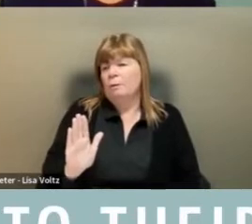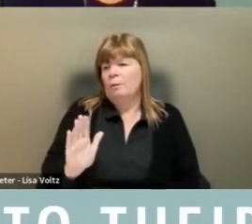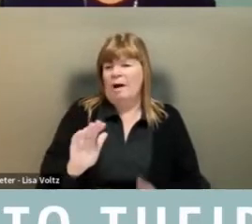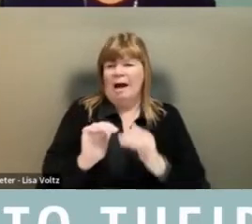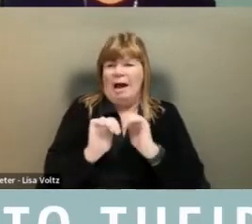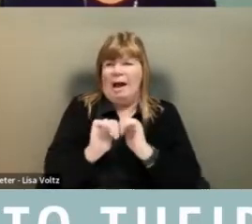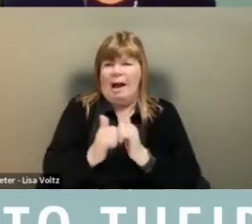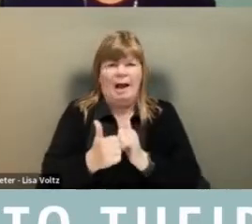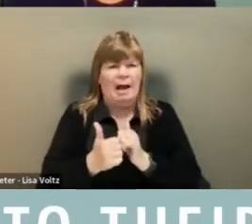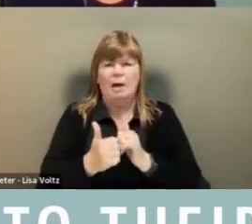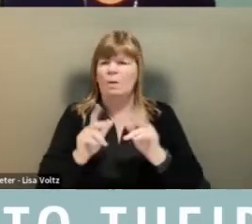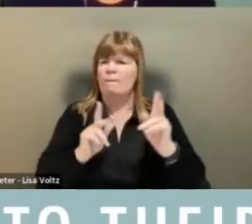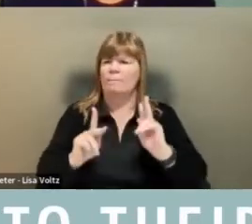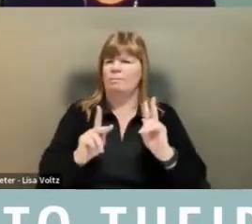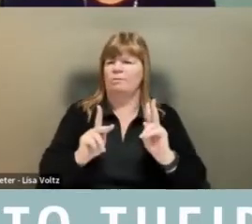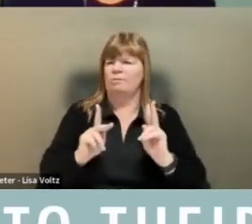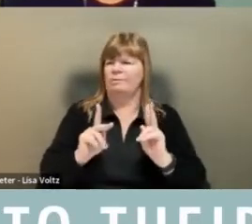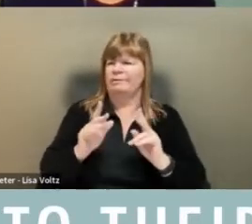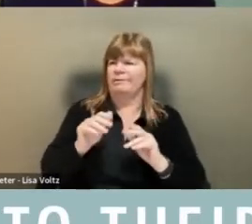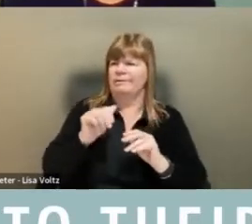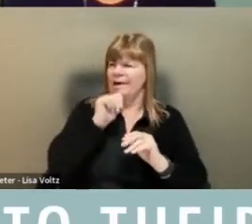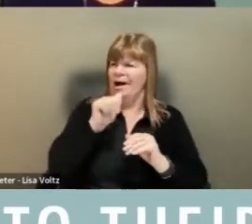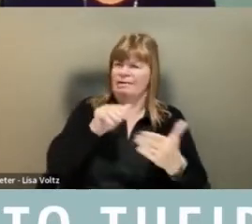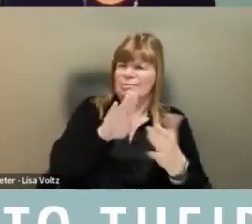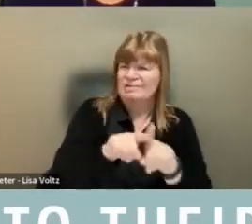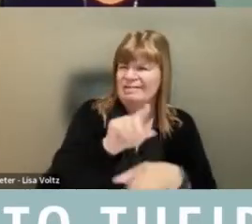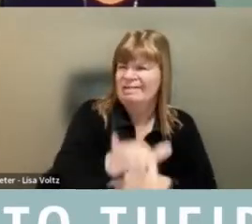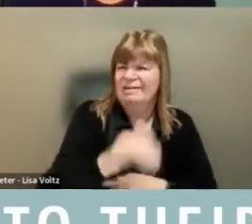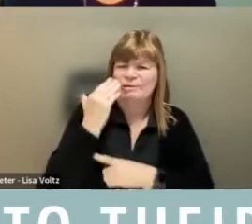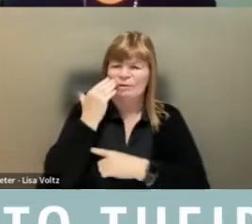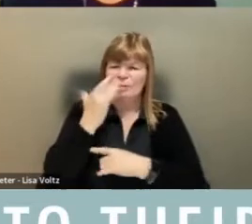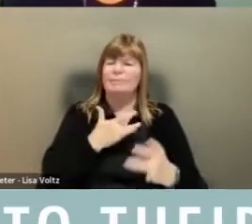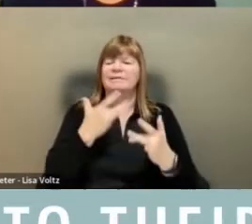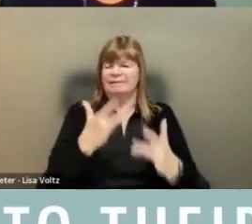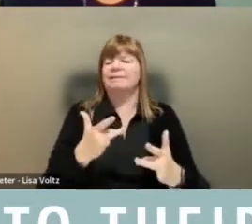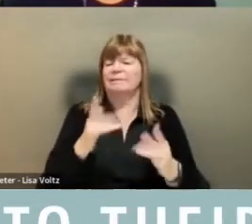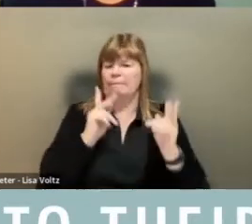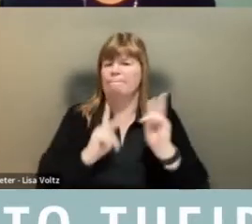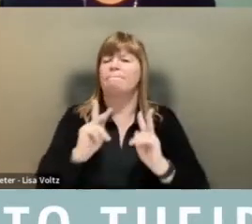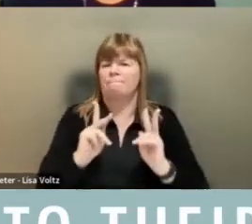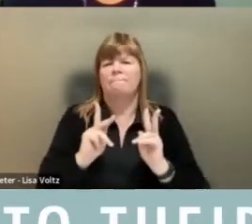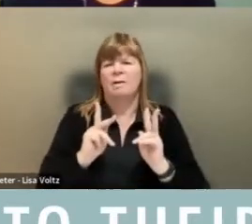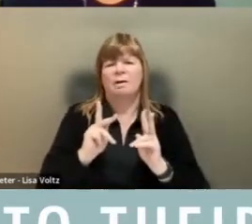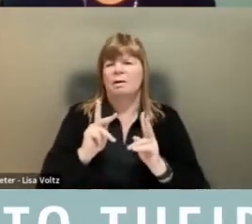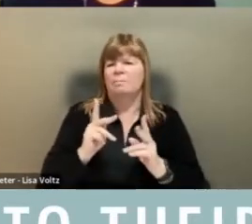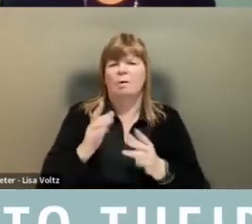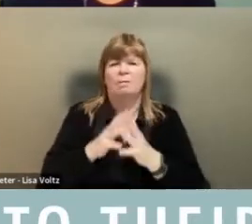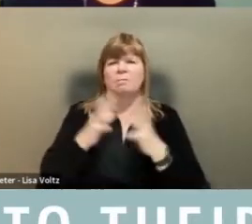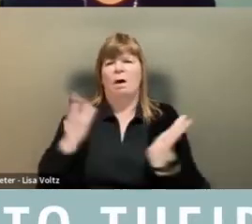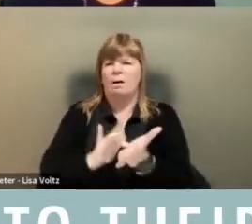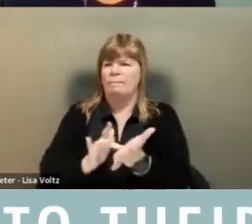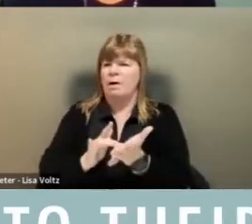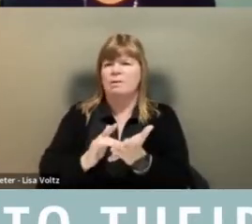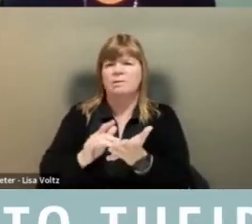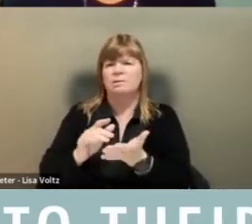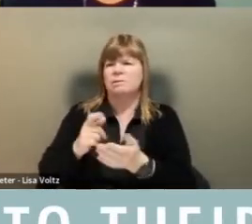how people don't do it really, because as you know, often folks are getting highly medicated when really what you're